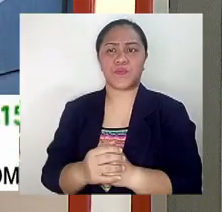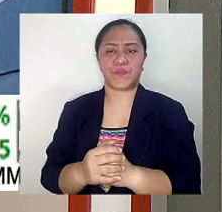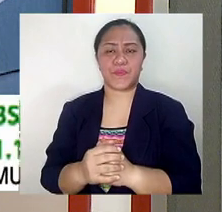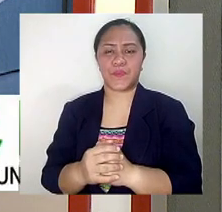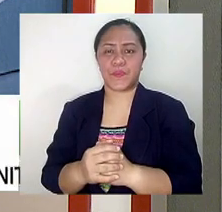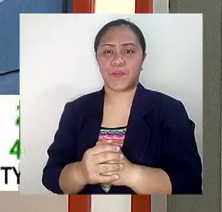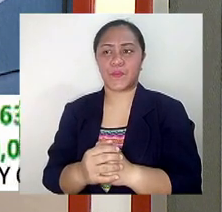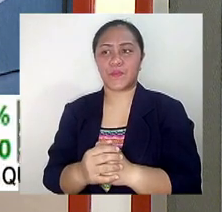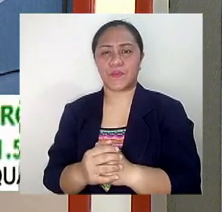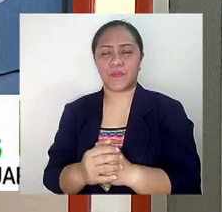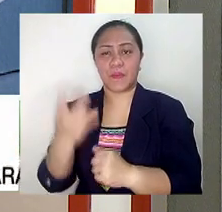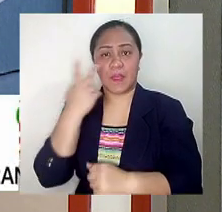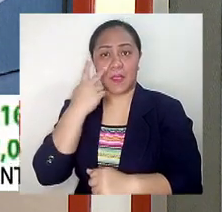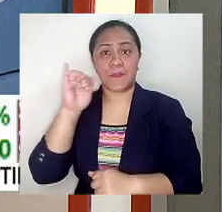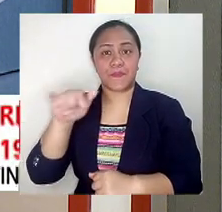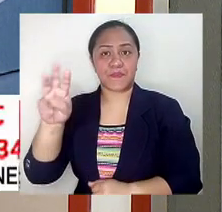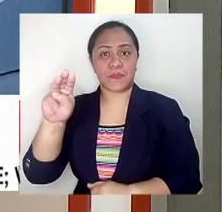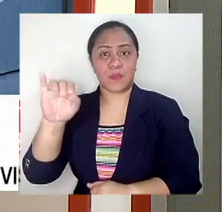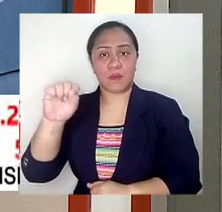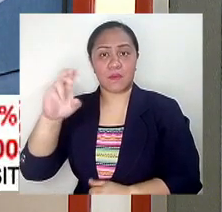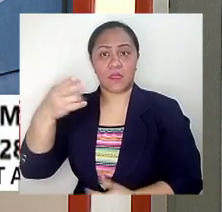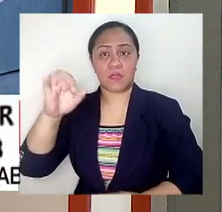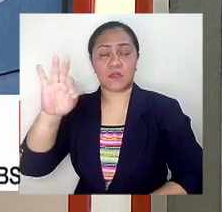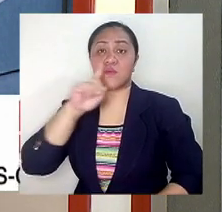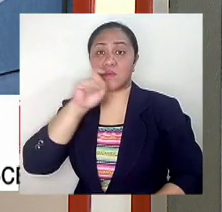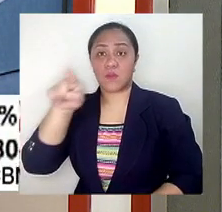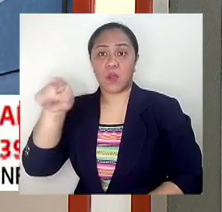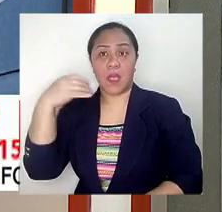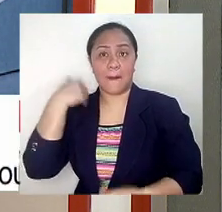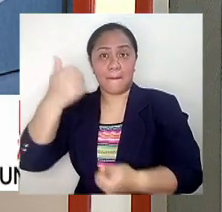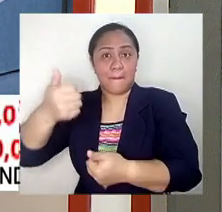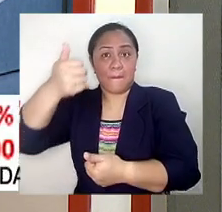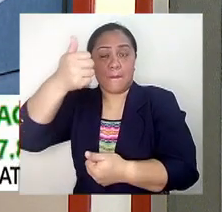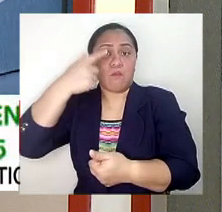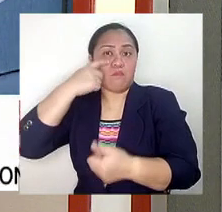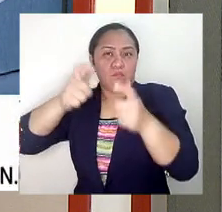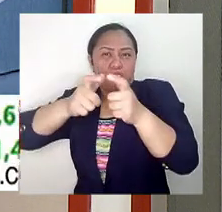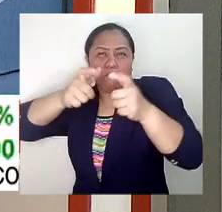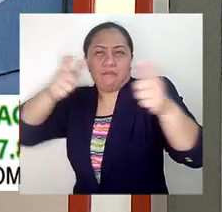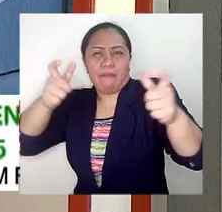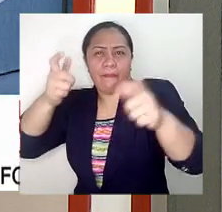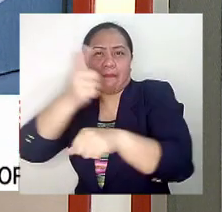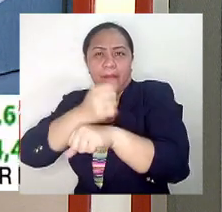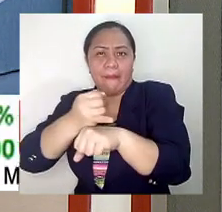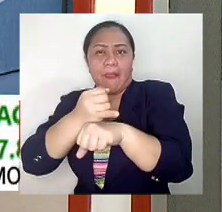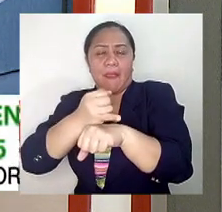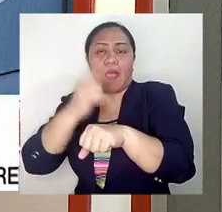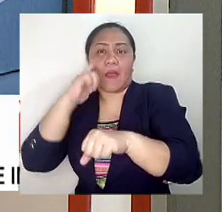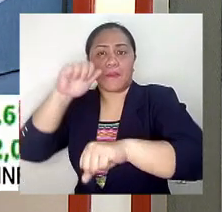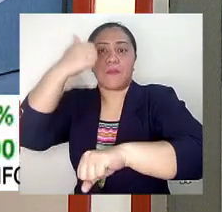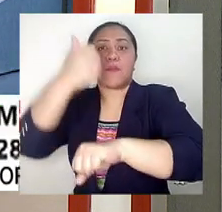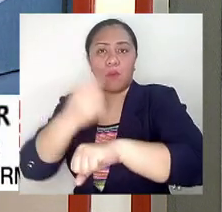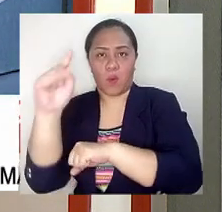As we just said, Mischief Reef is the biggest island among several man-made ones built by China in the Spratlys. It lies within the 200